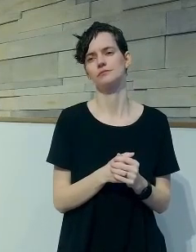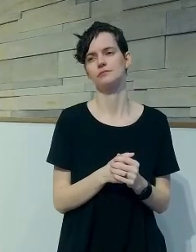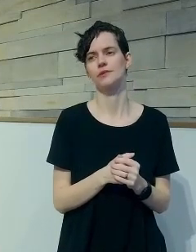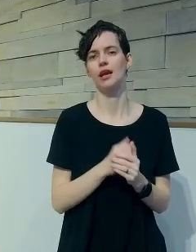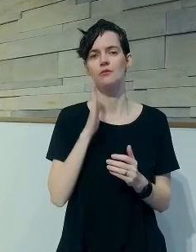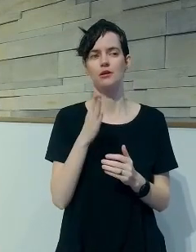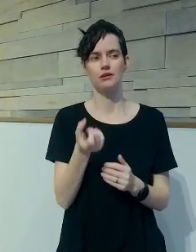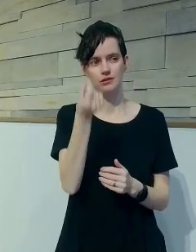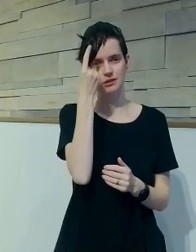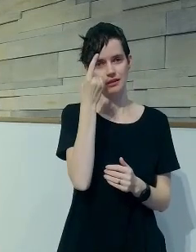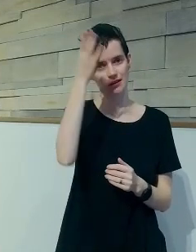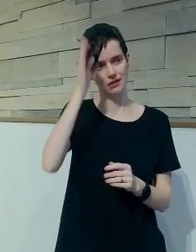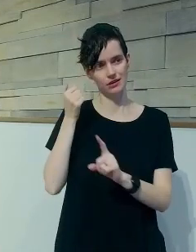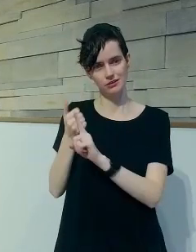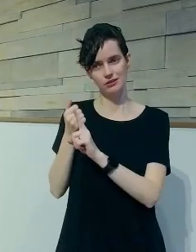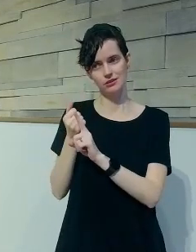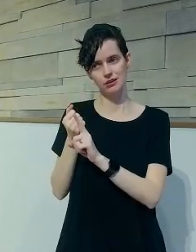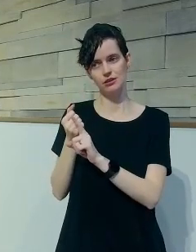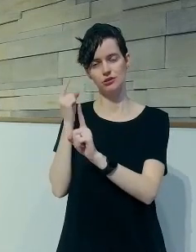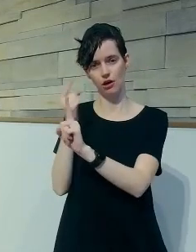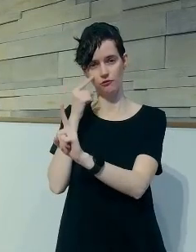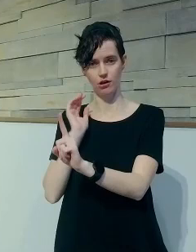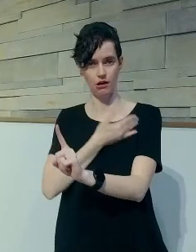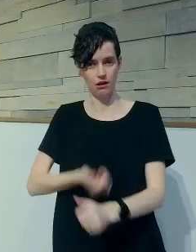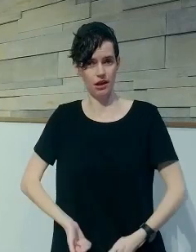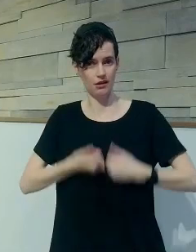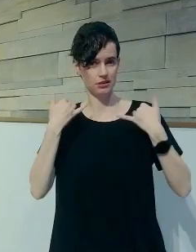And then we're going to also understand that God's purpose for our lives today